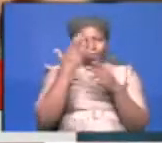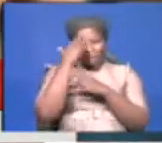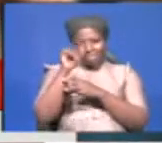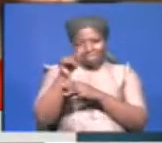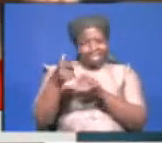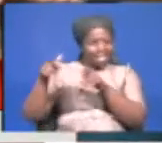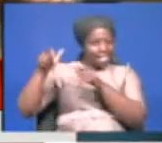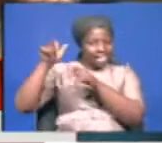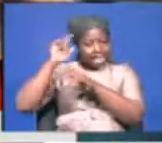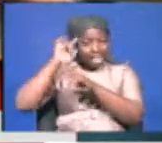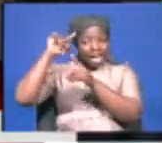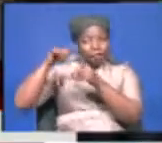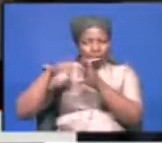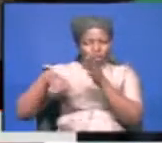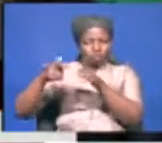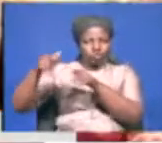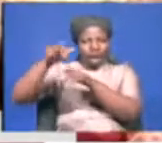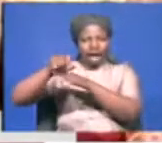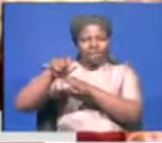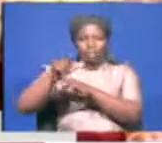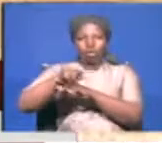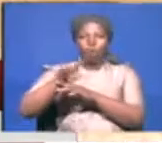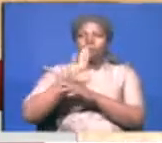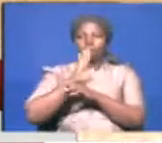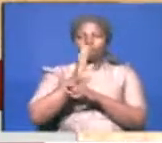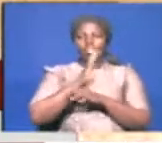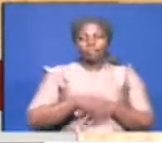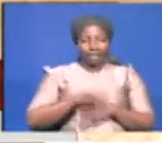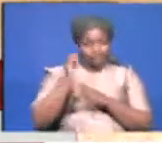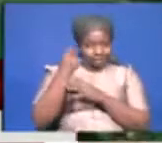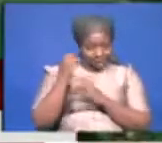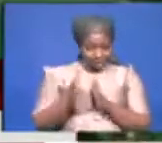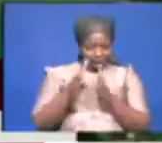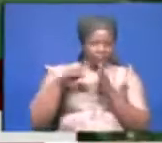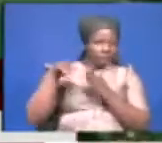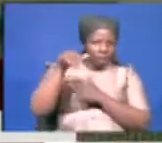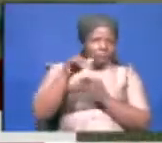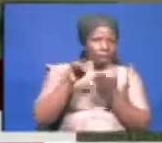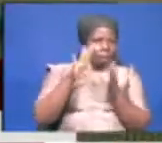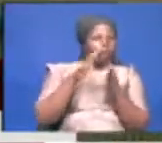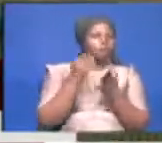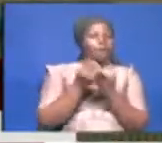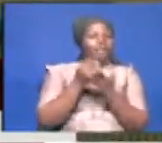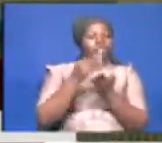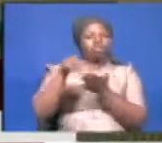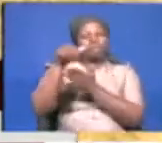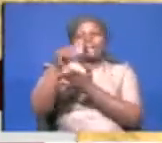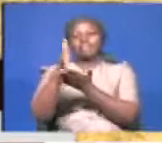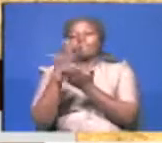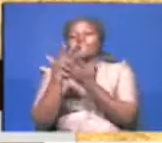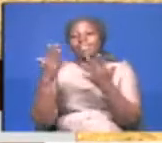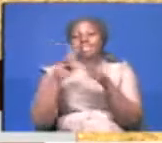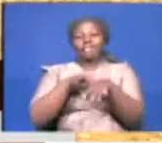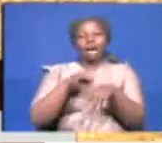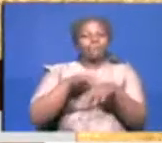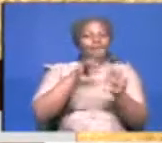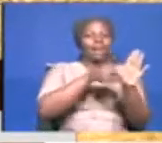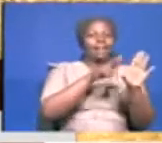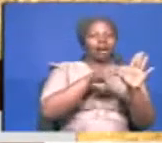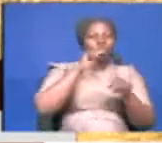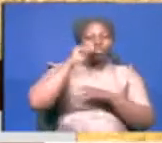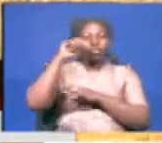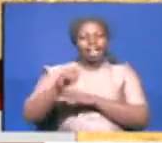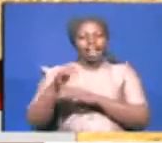and debt expenses. Kenyans will continue to pay more money to acquire some products as the Russian-Ukraine tensions continue to